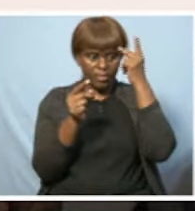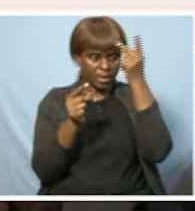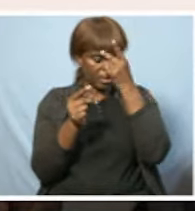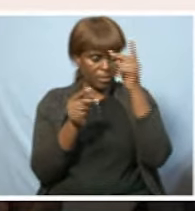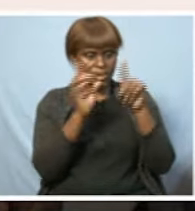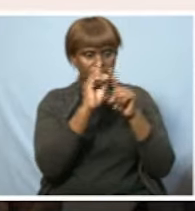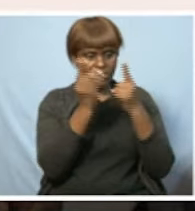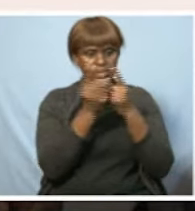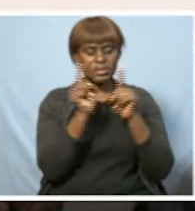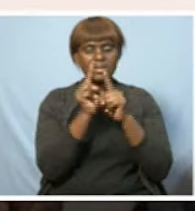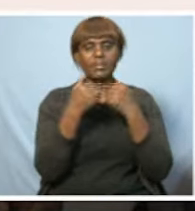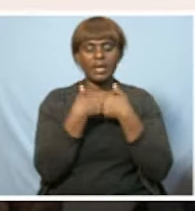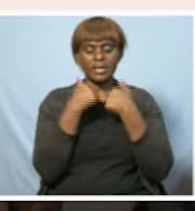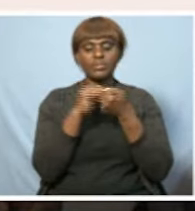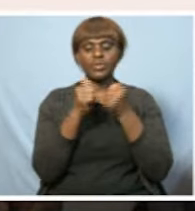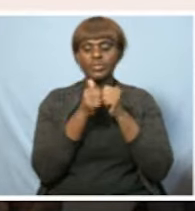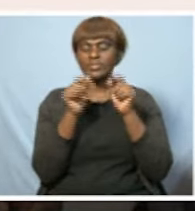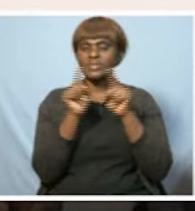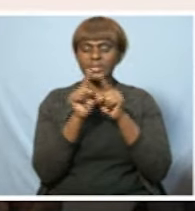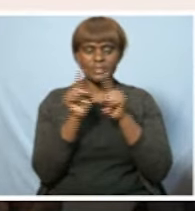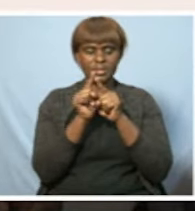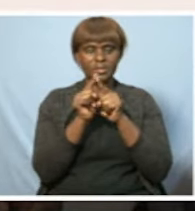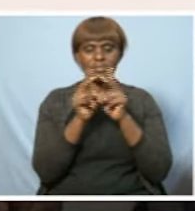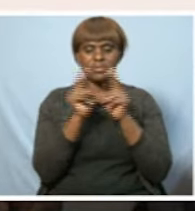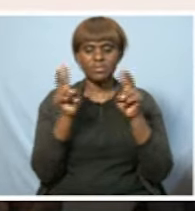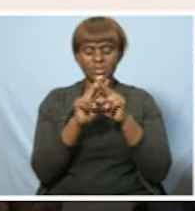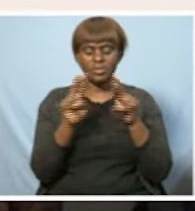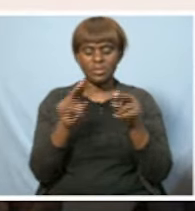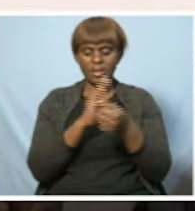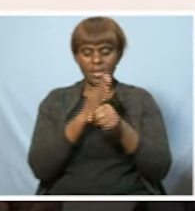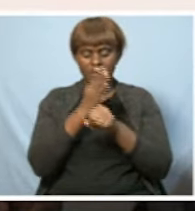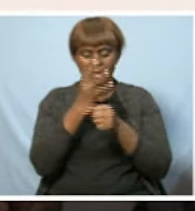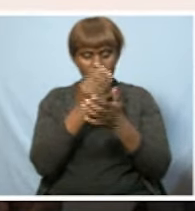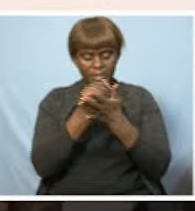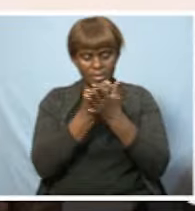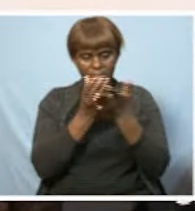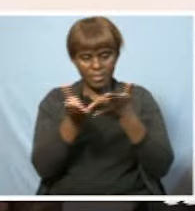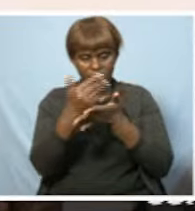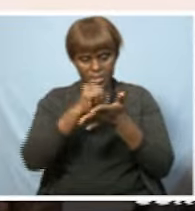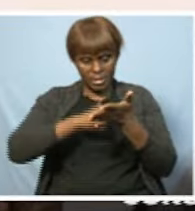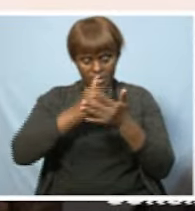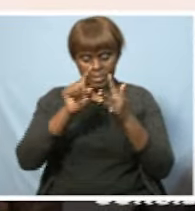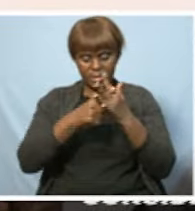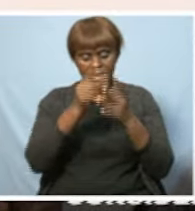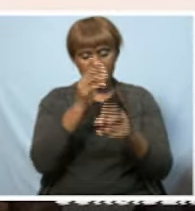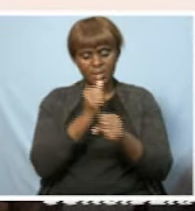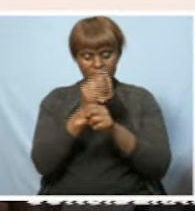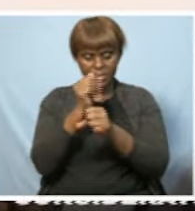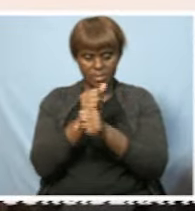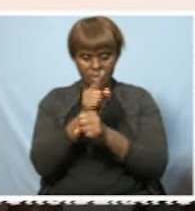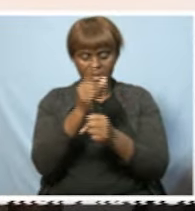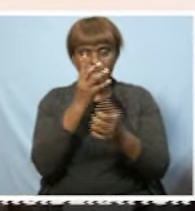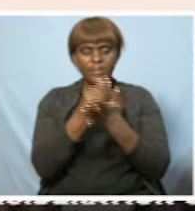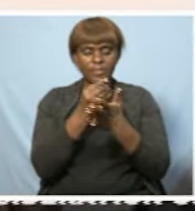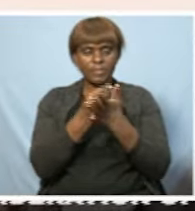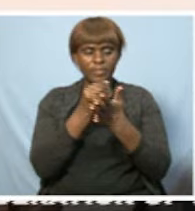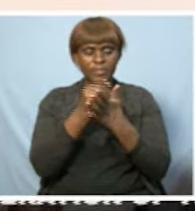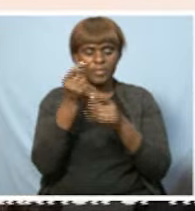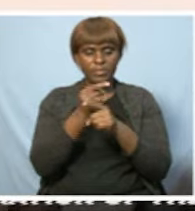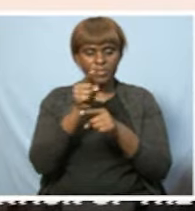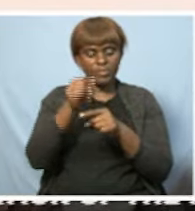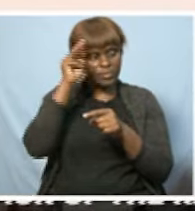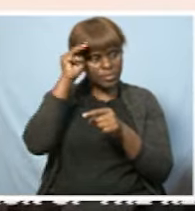also affected by the same. So, Chair, after the mopping of the funds, we started receiving these funds from the